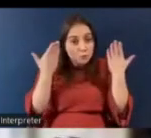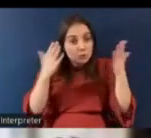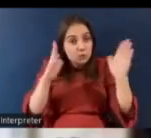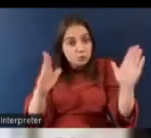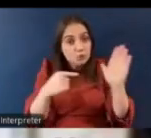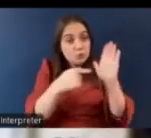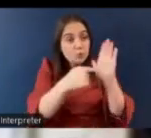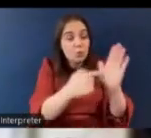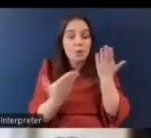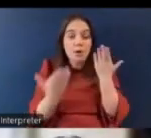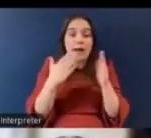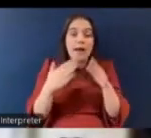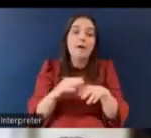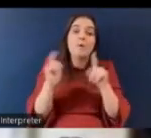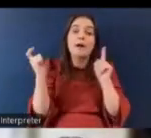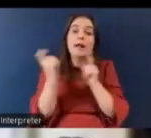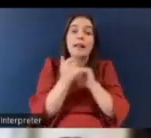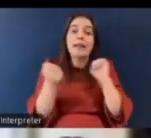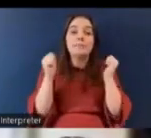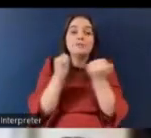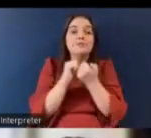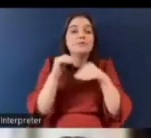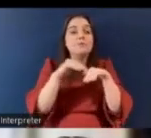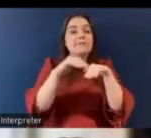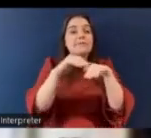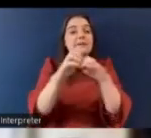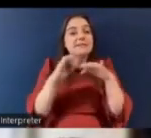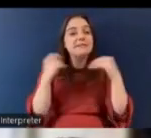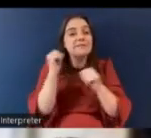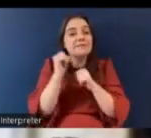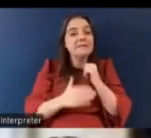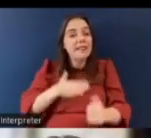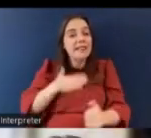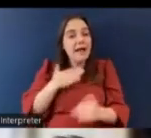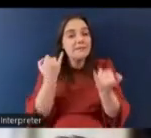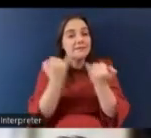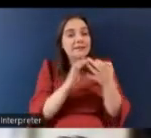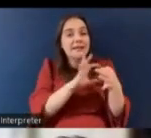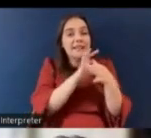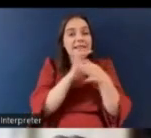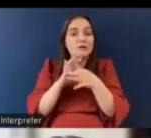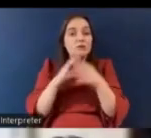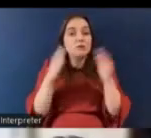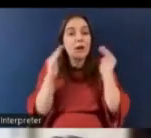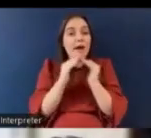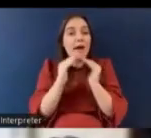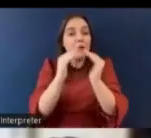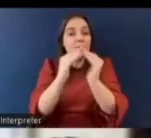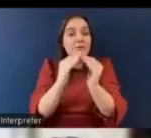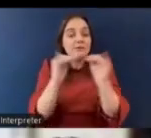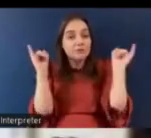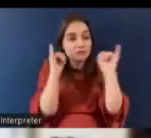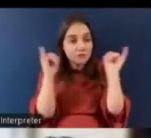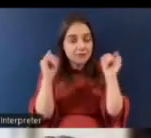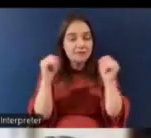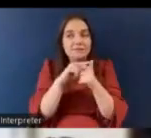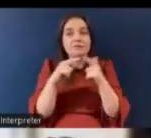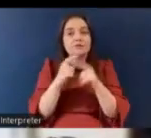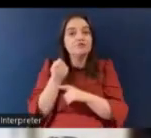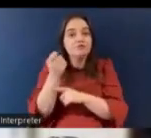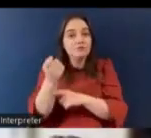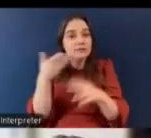the impacts of climate change in everyday areas of our lives, like linking it to the housing crisis, to transport access,